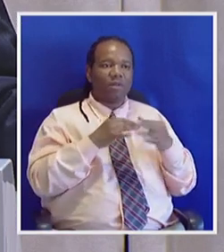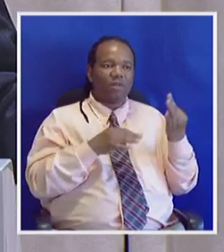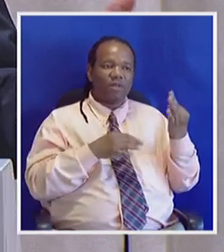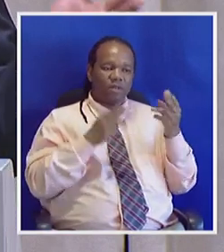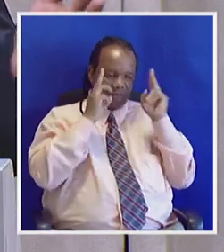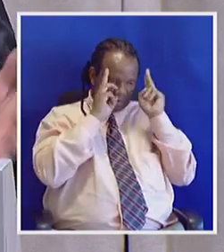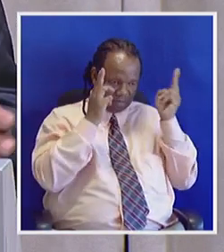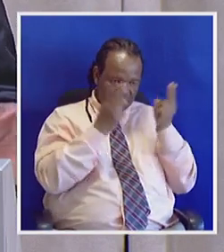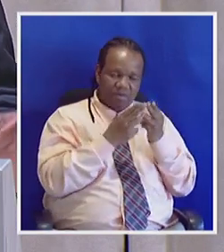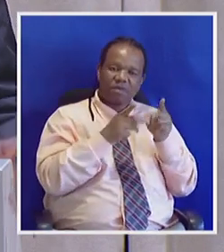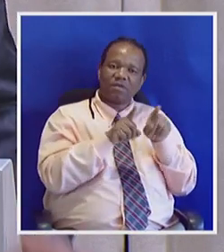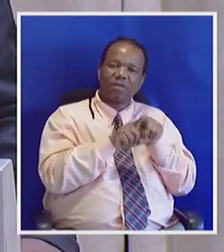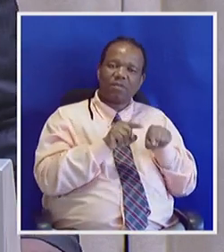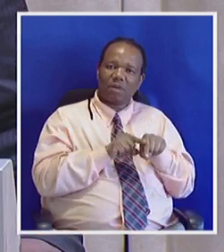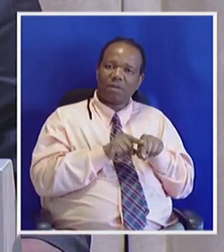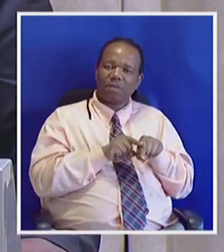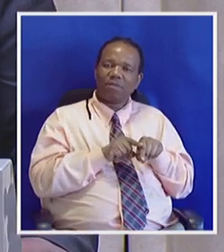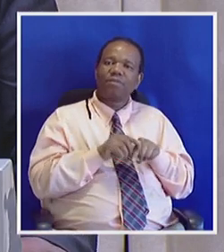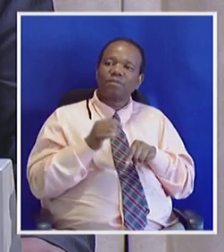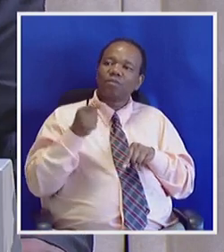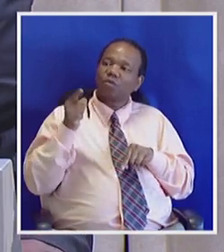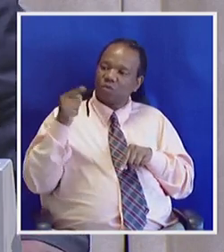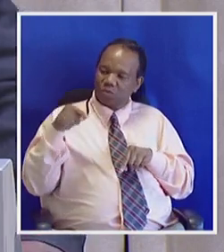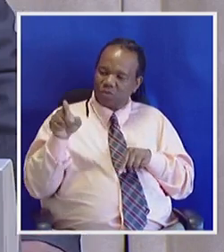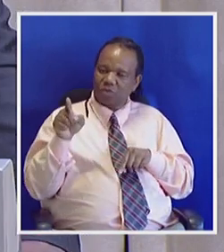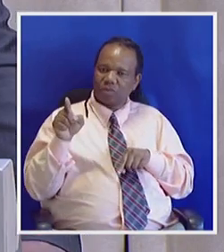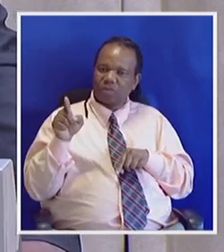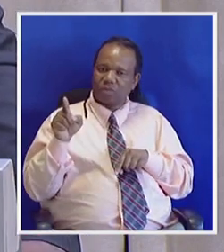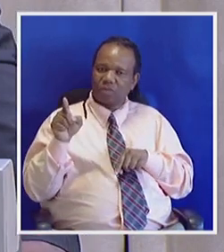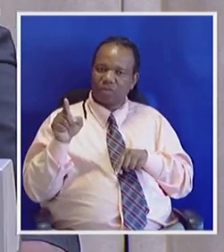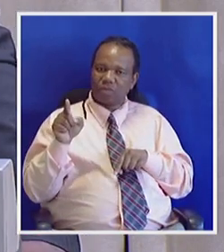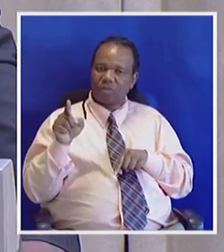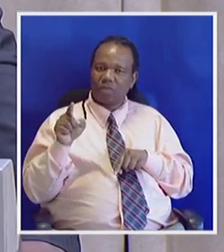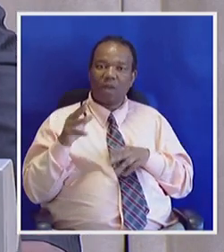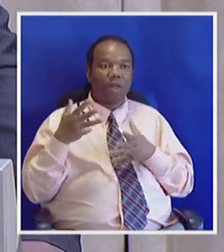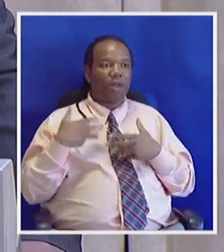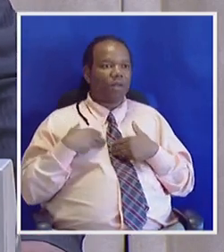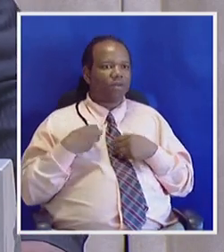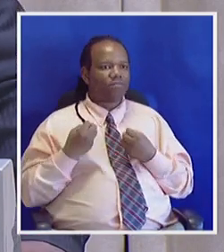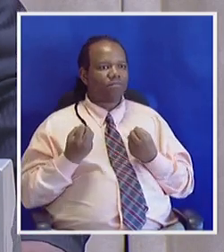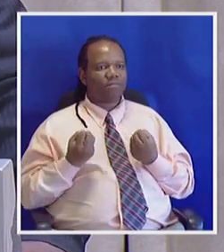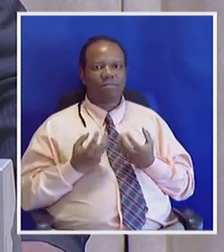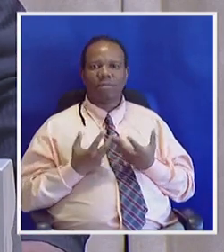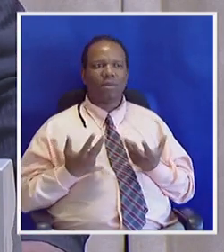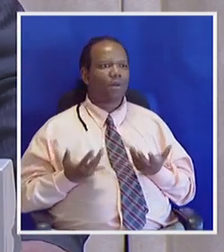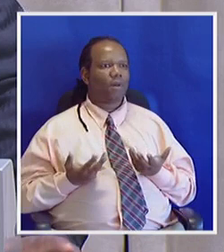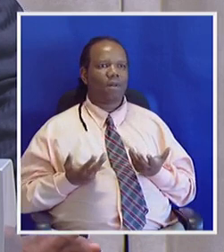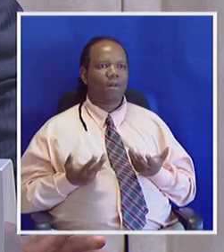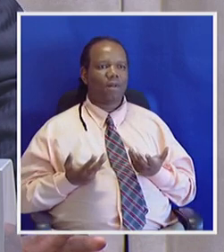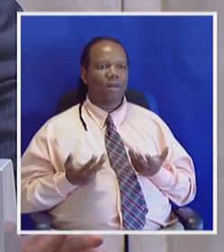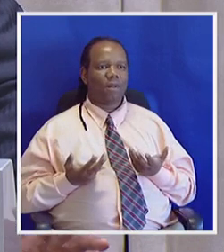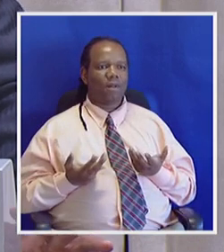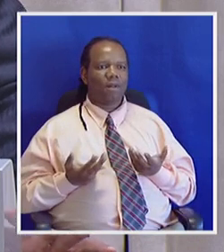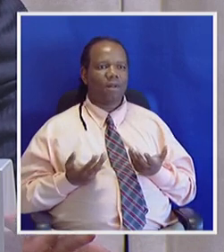time. And as you correctly say, it's in a way a miracle that many, in fact, all